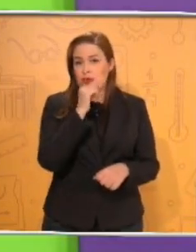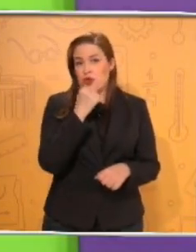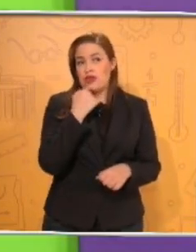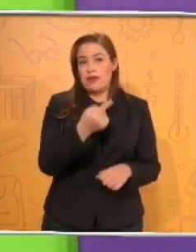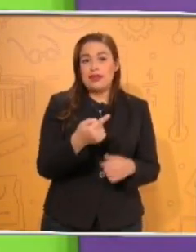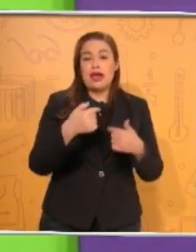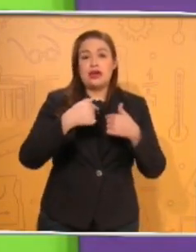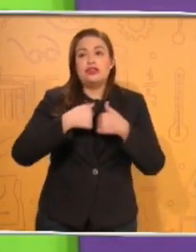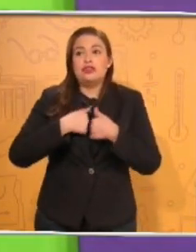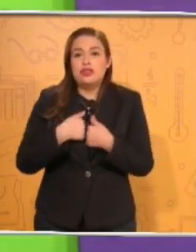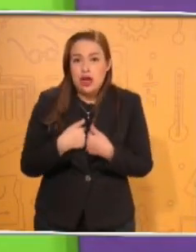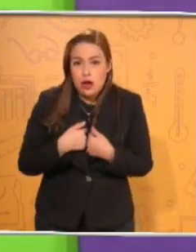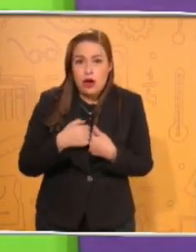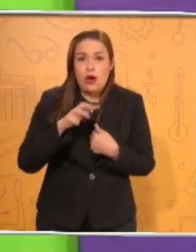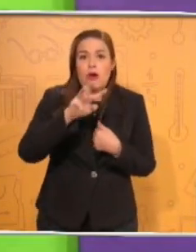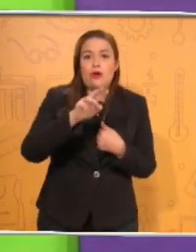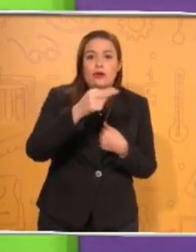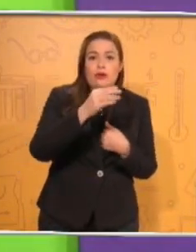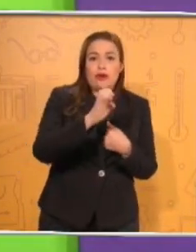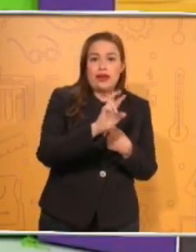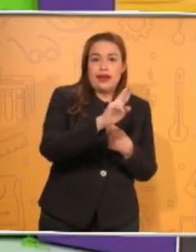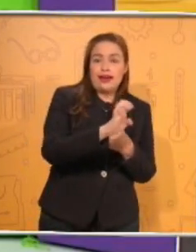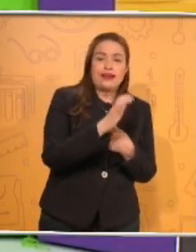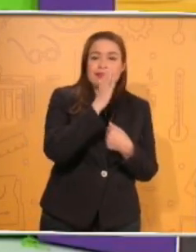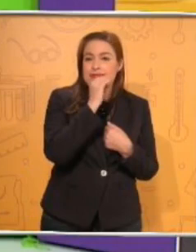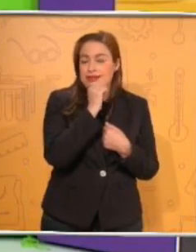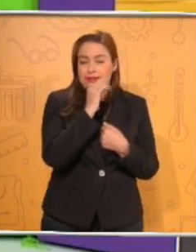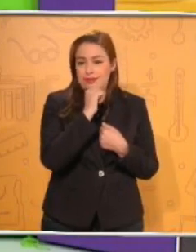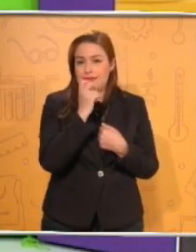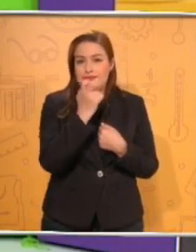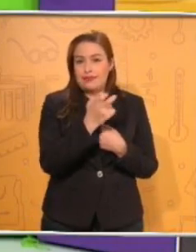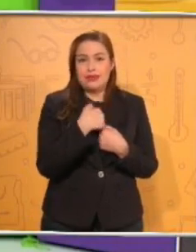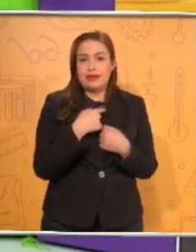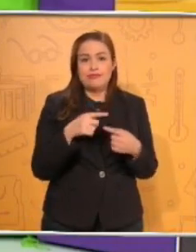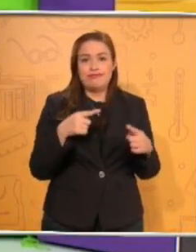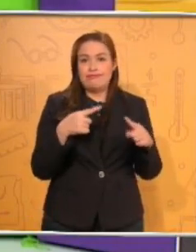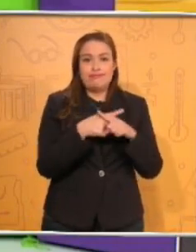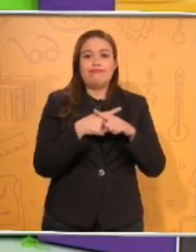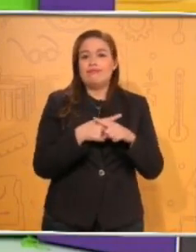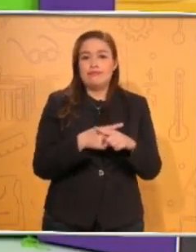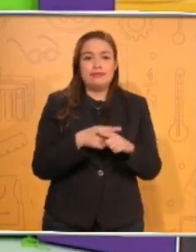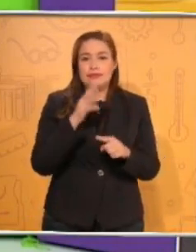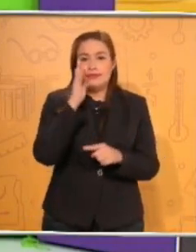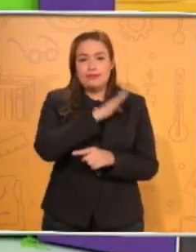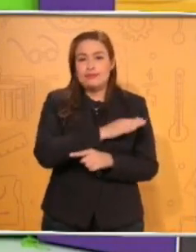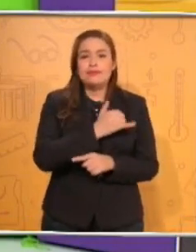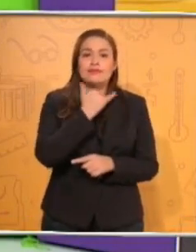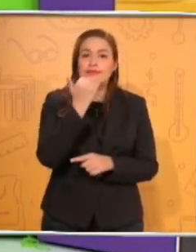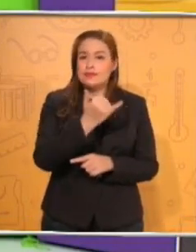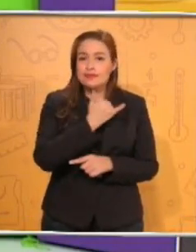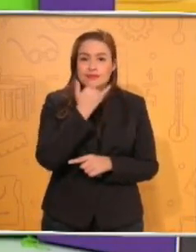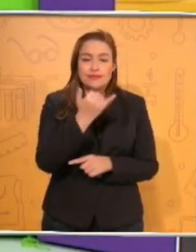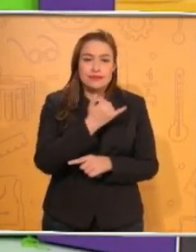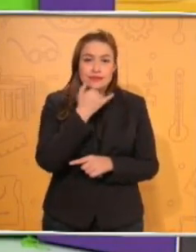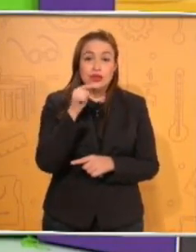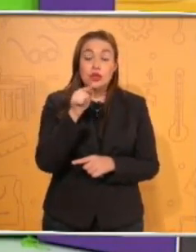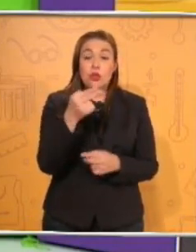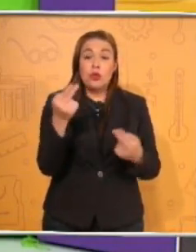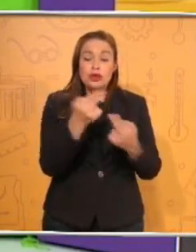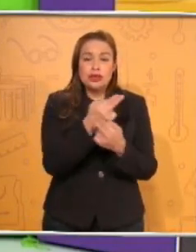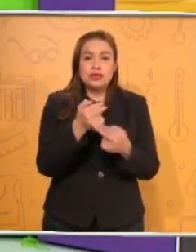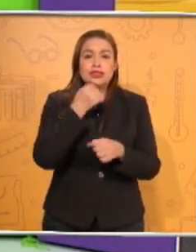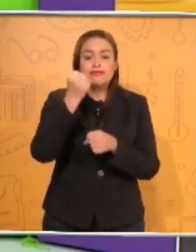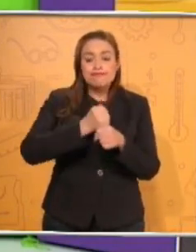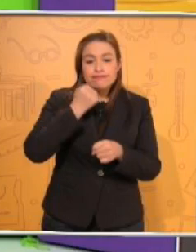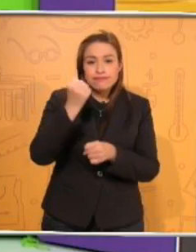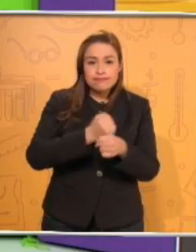say, I were. Nah, that will be a big mistake. No, it's gonna be you have to study and